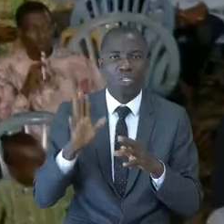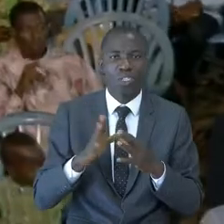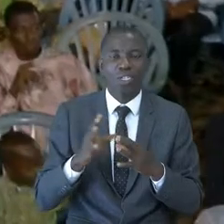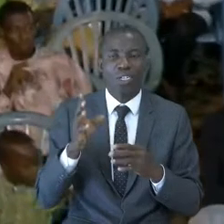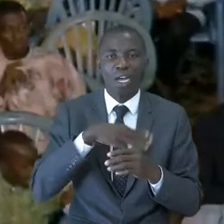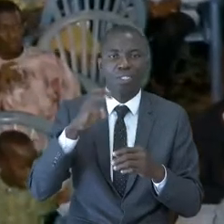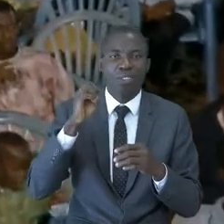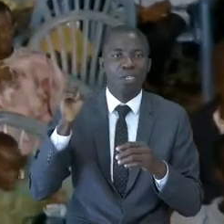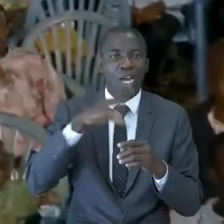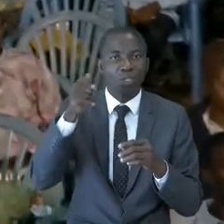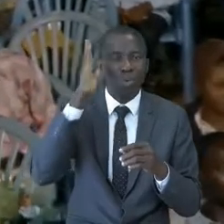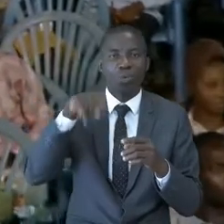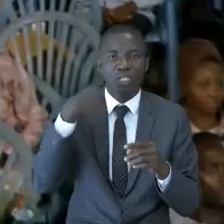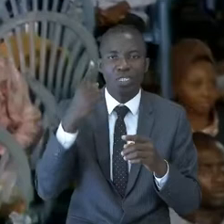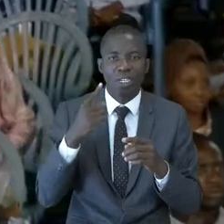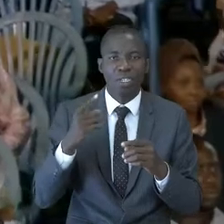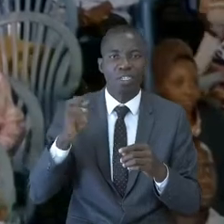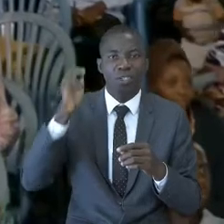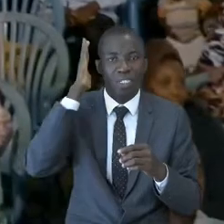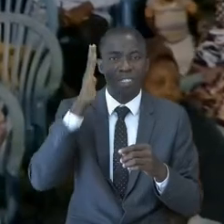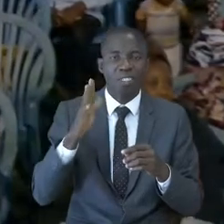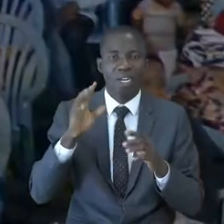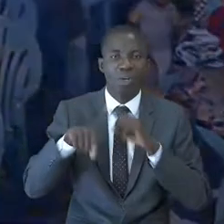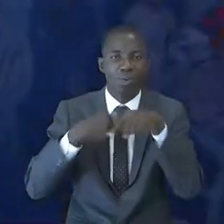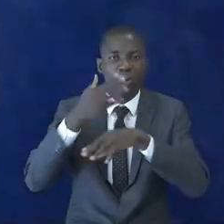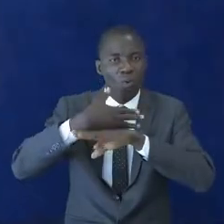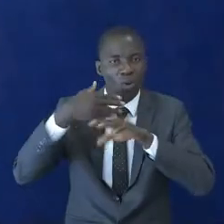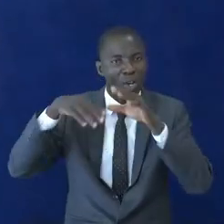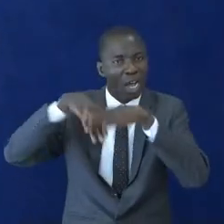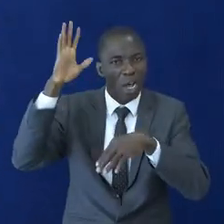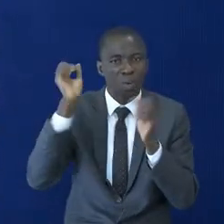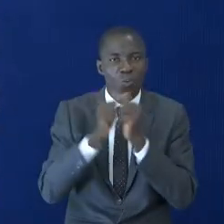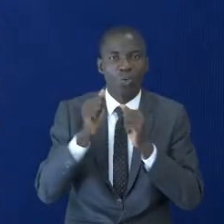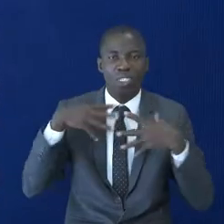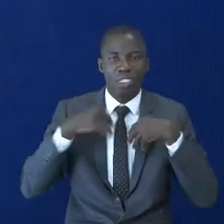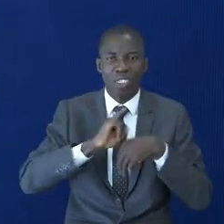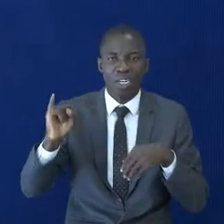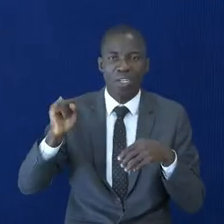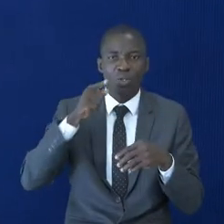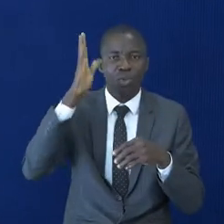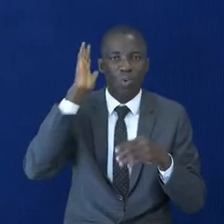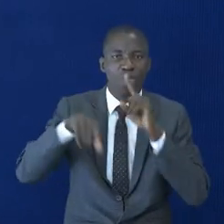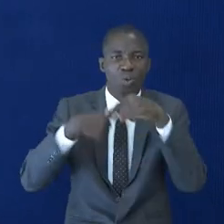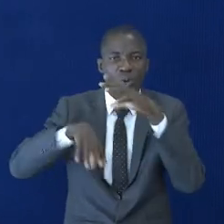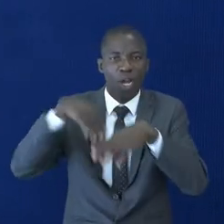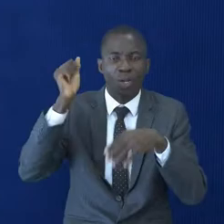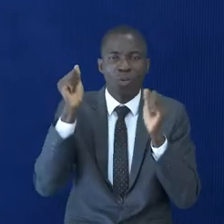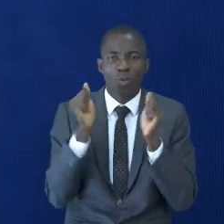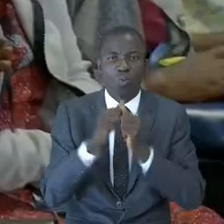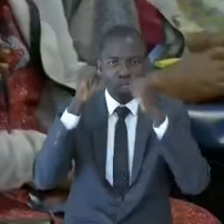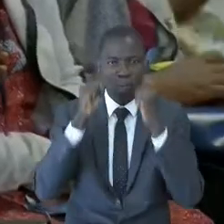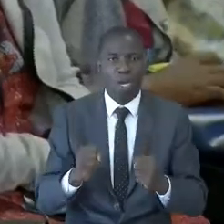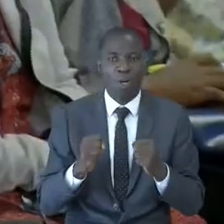name. And then it says, ye shall go forth with healing. You will go forth with